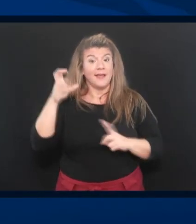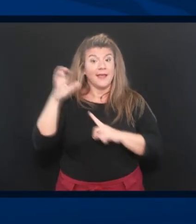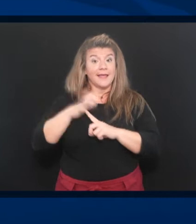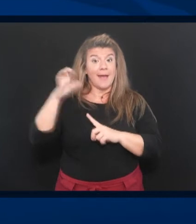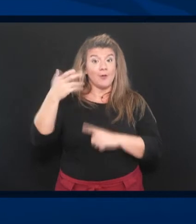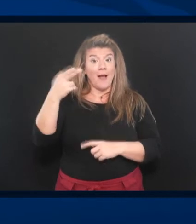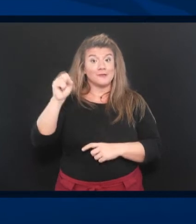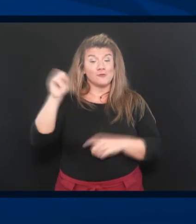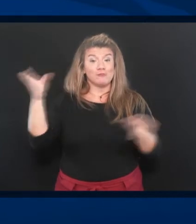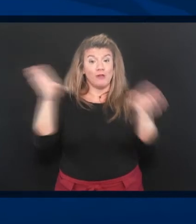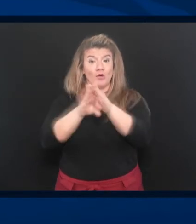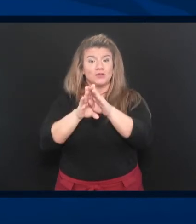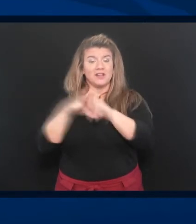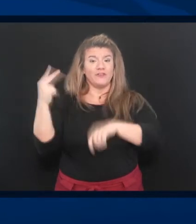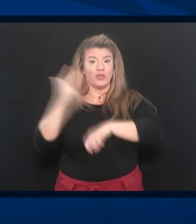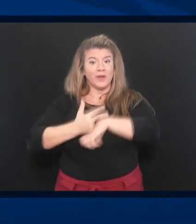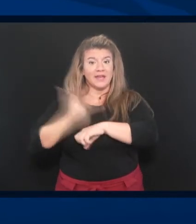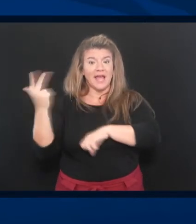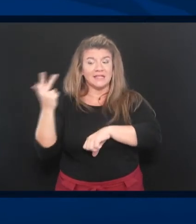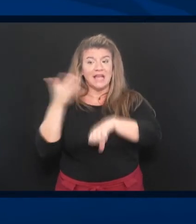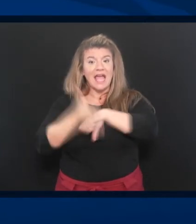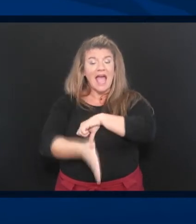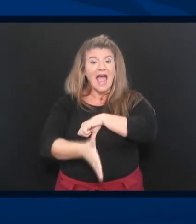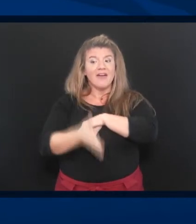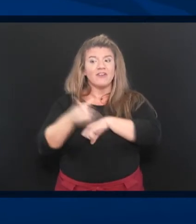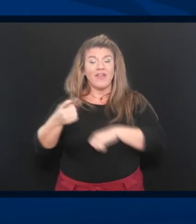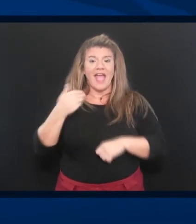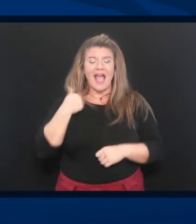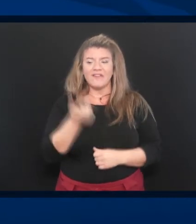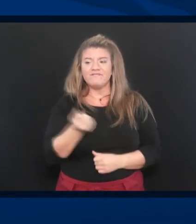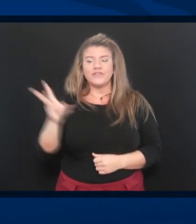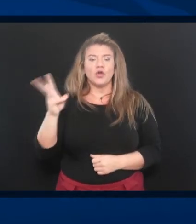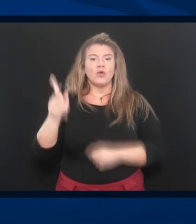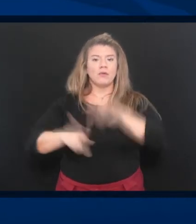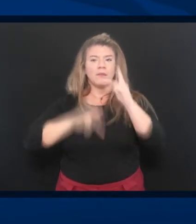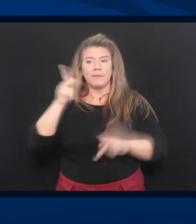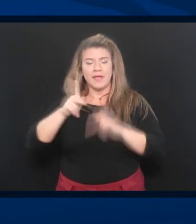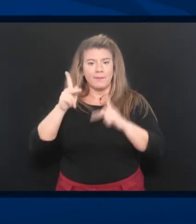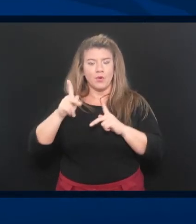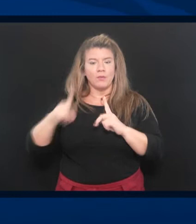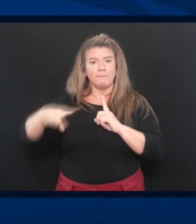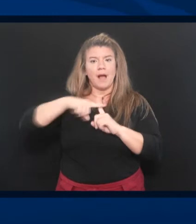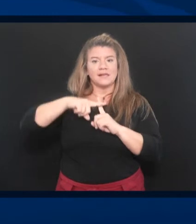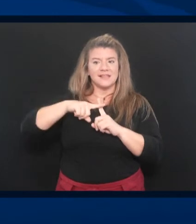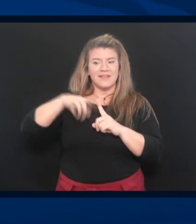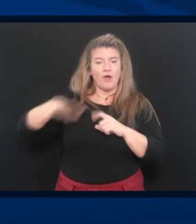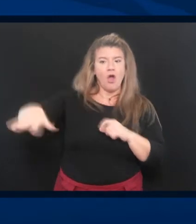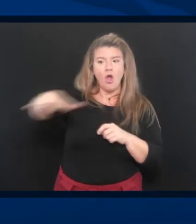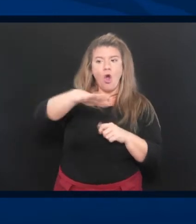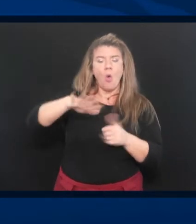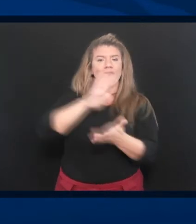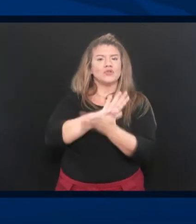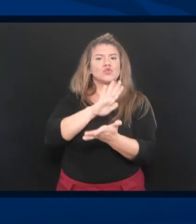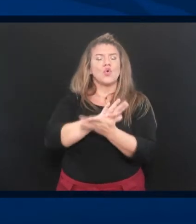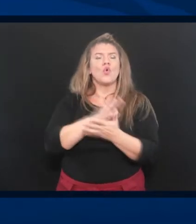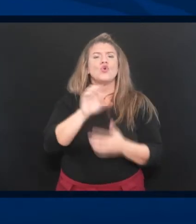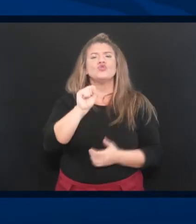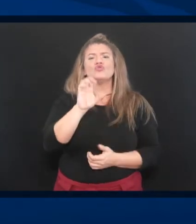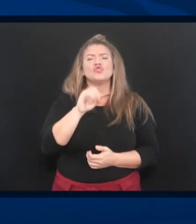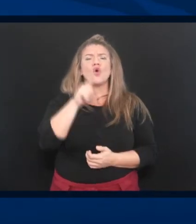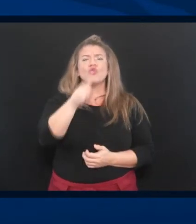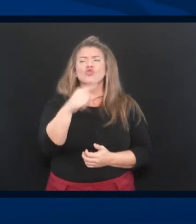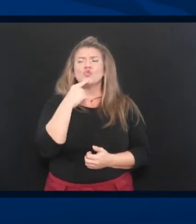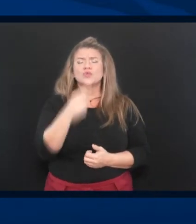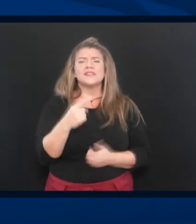closing down for 3 days after there were a handful of cases across the school. Where does it come in, and what would you say